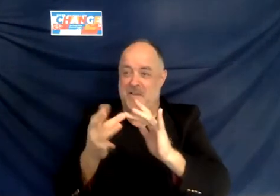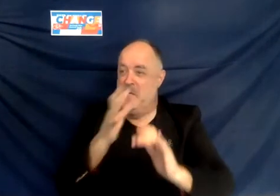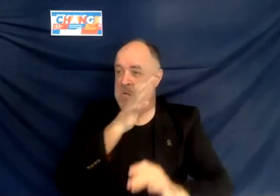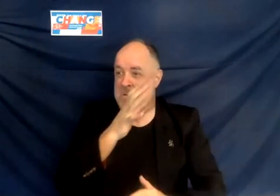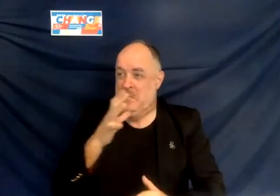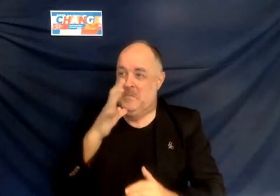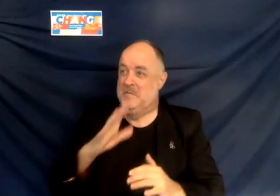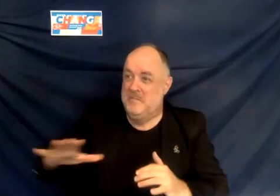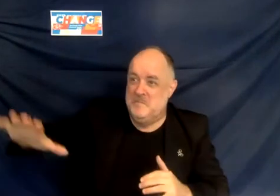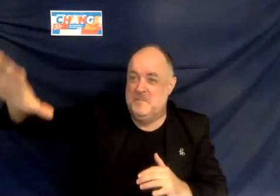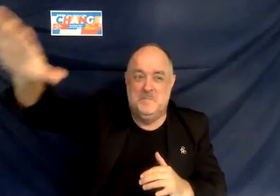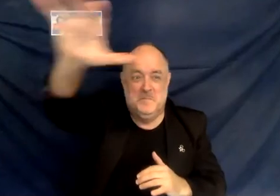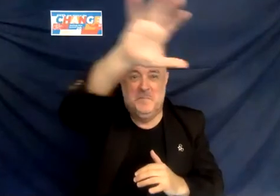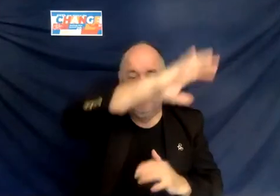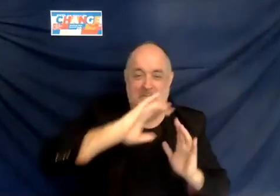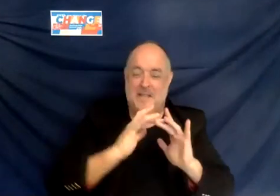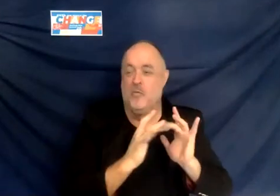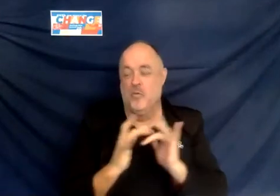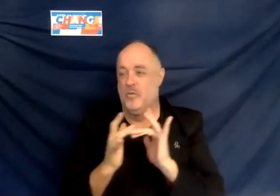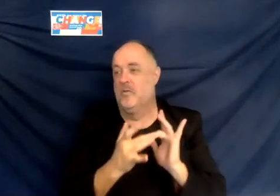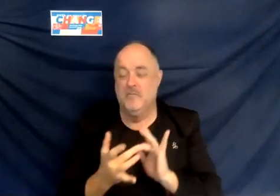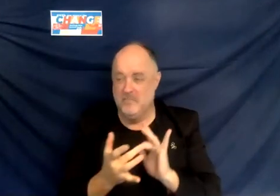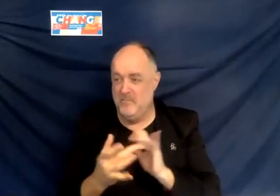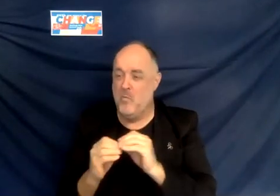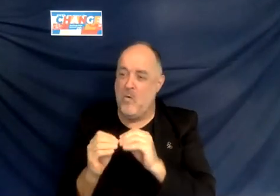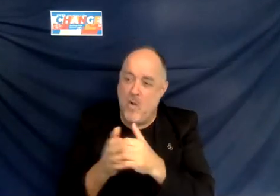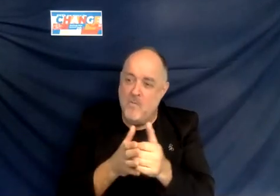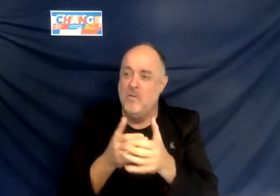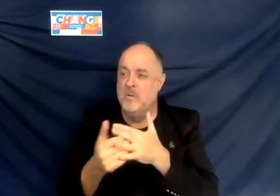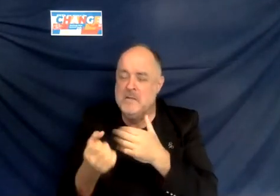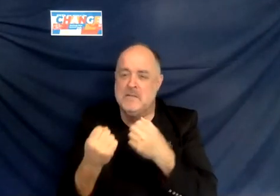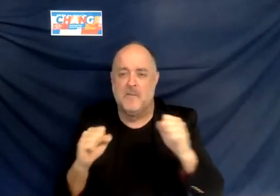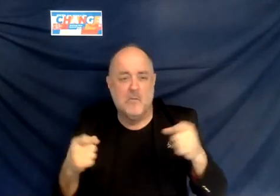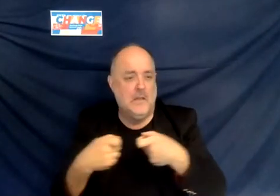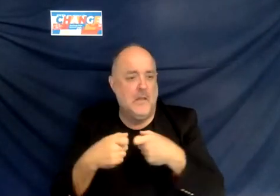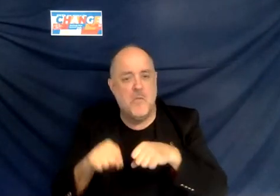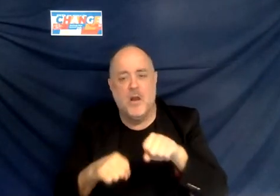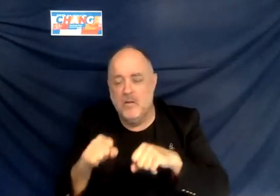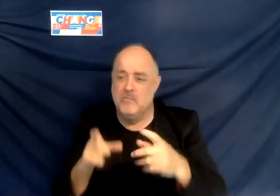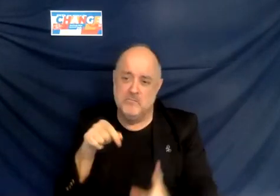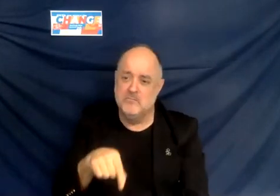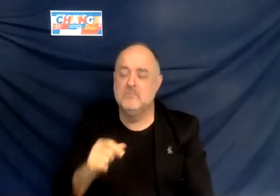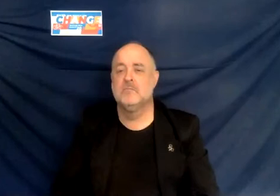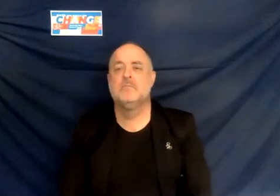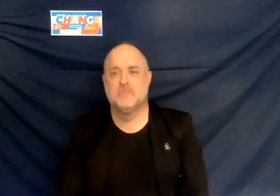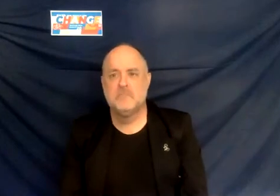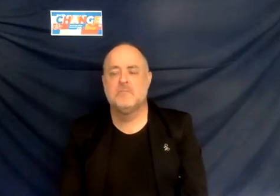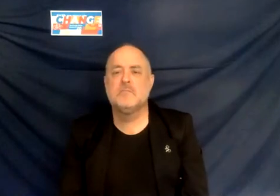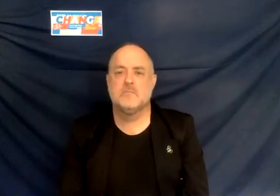bit more comfortable and direct and can be used by people on e-bikes in particular. Mm-hmm.